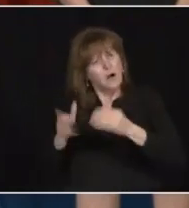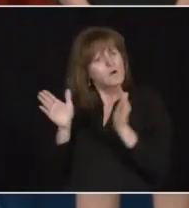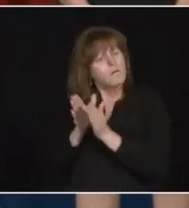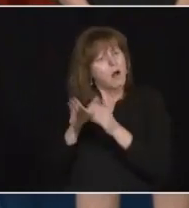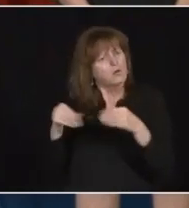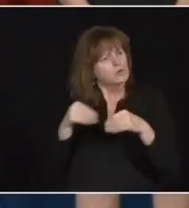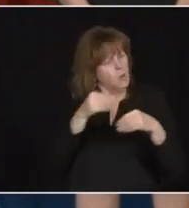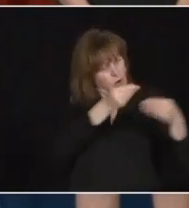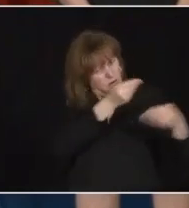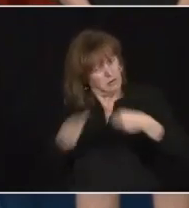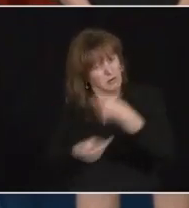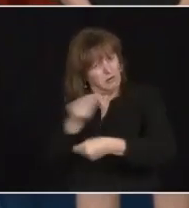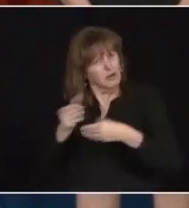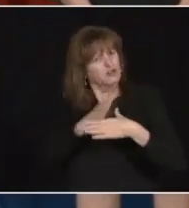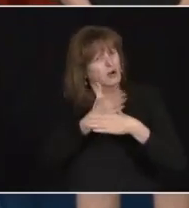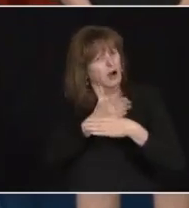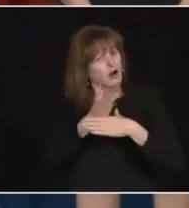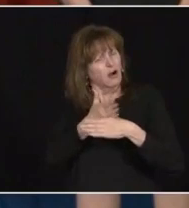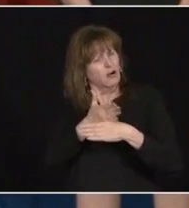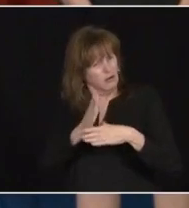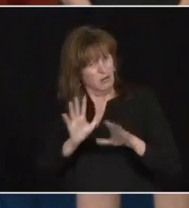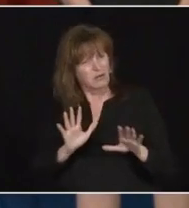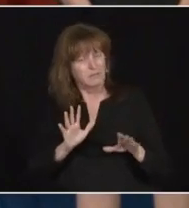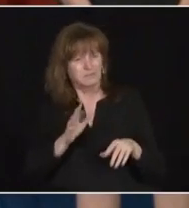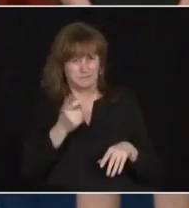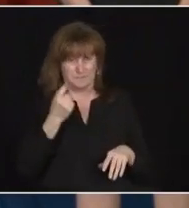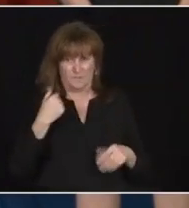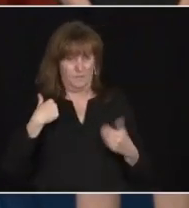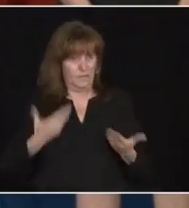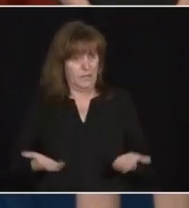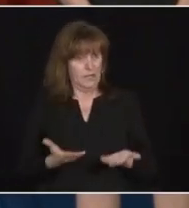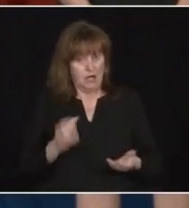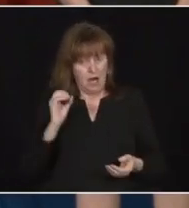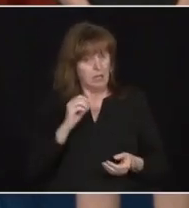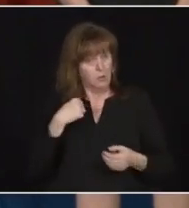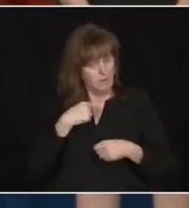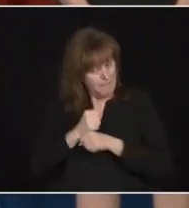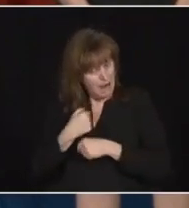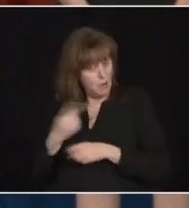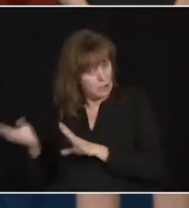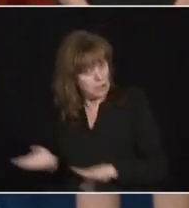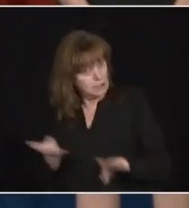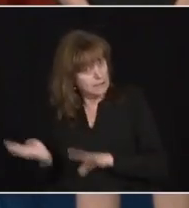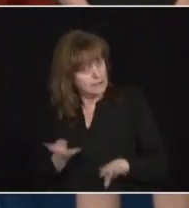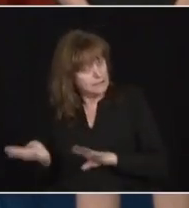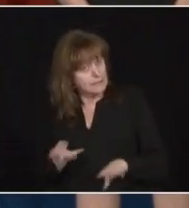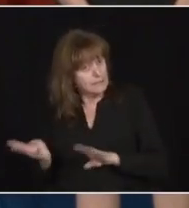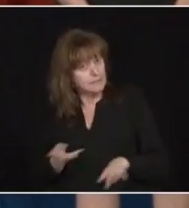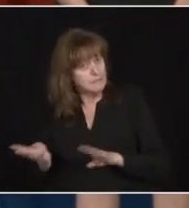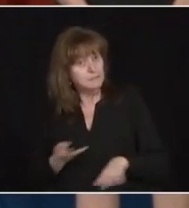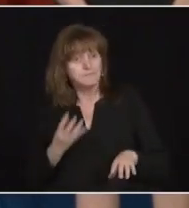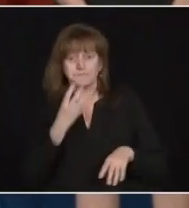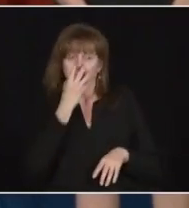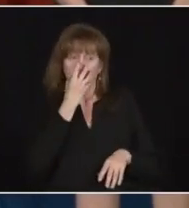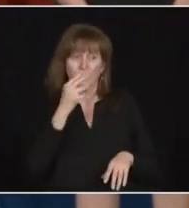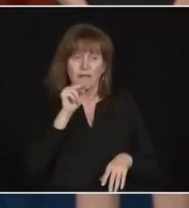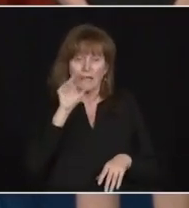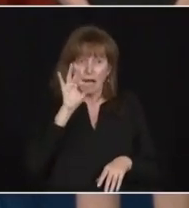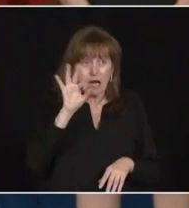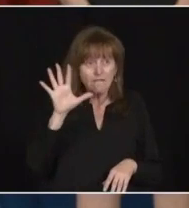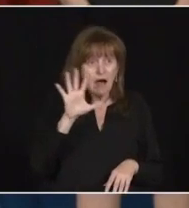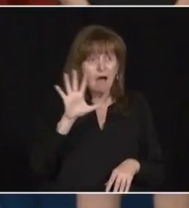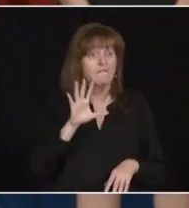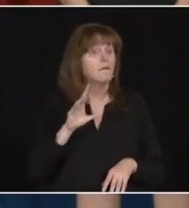well. Plus, we're ramping up on the domestic side on the PPE, especially the N95s with Woodbridge.